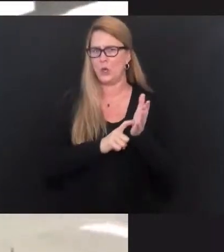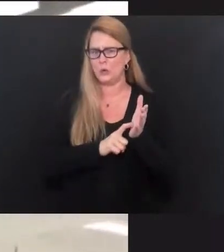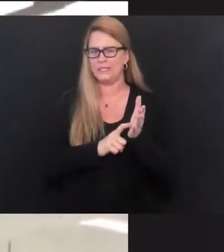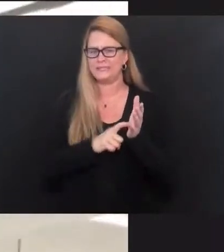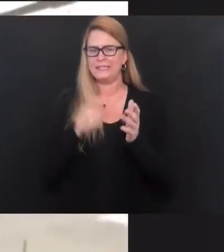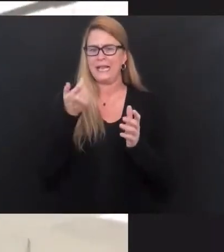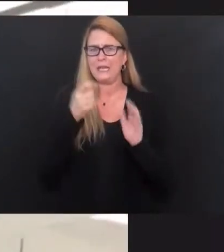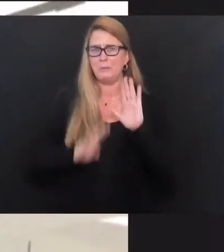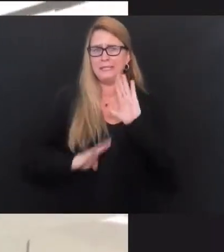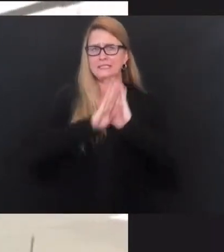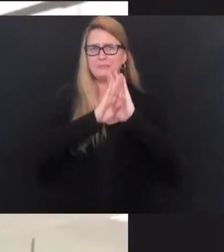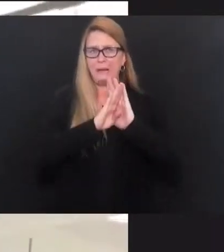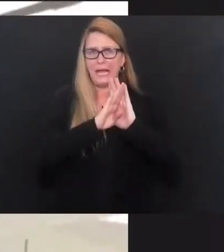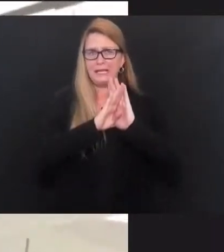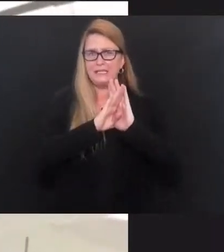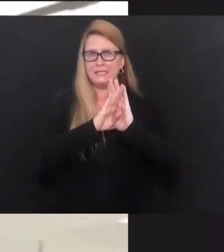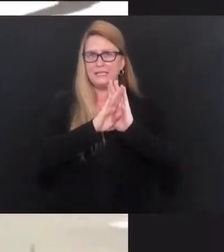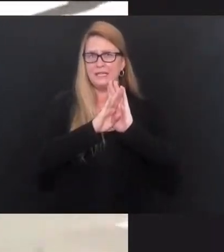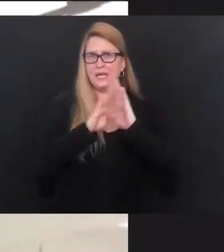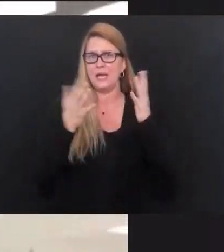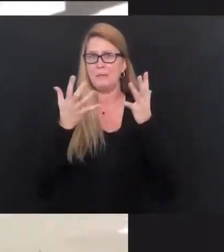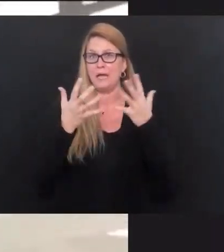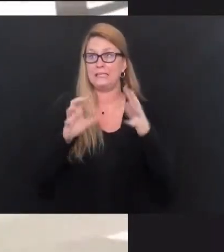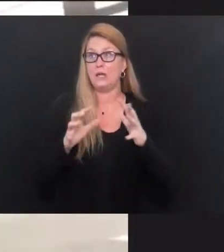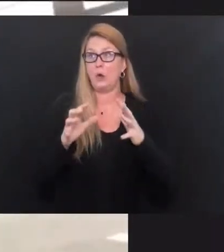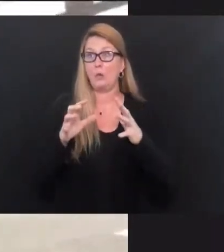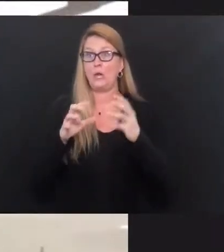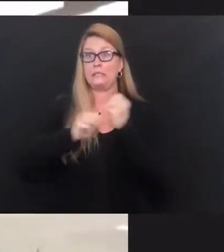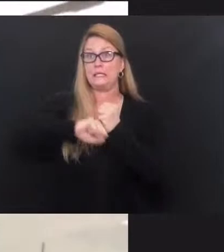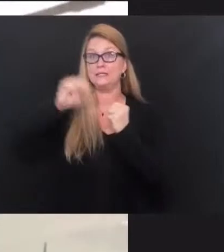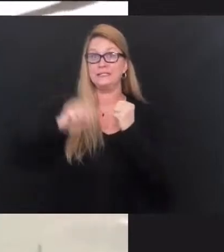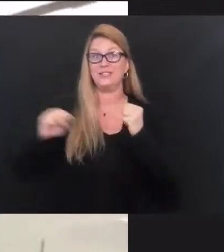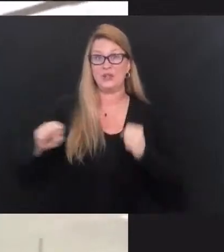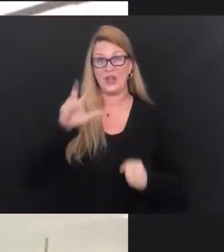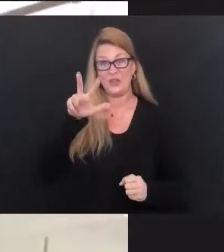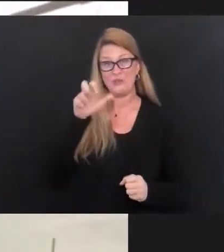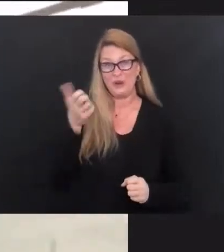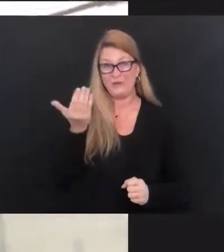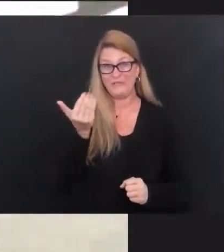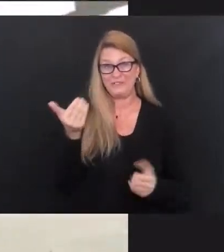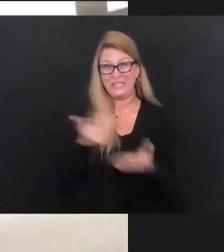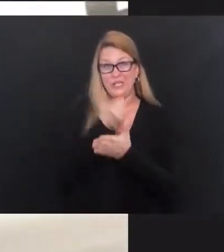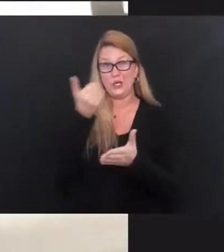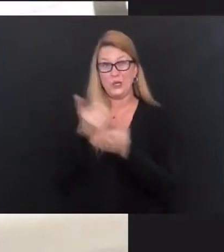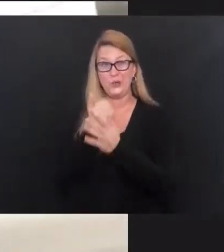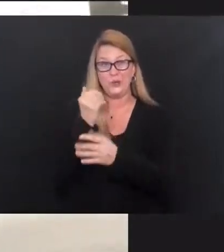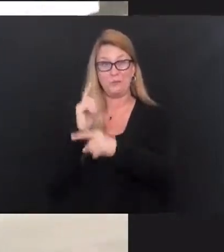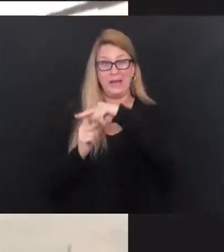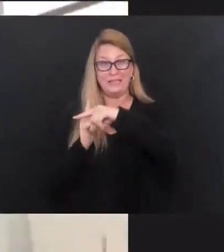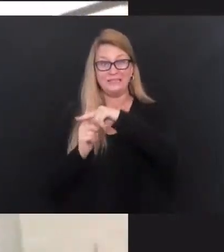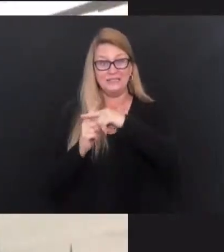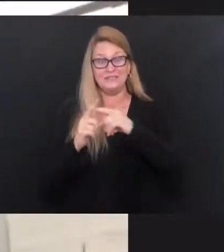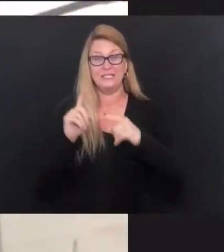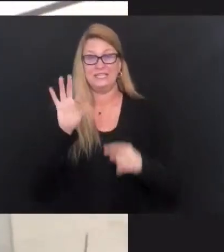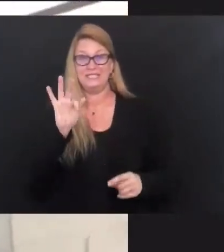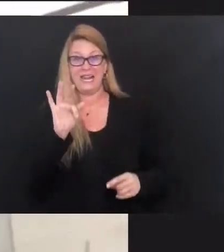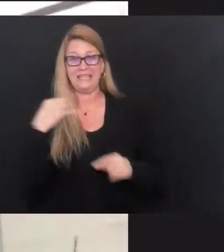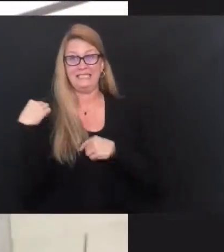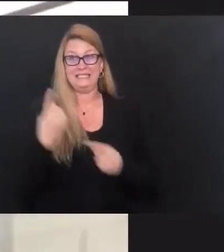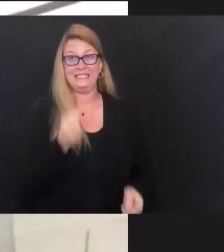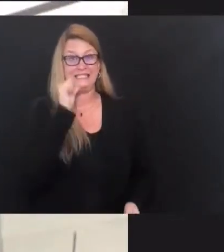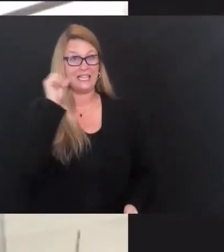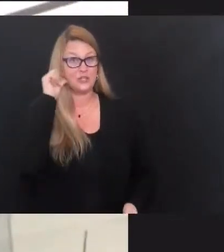spike this morning. I don't want to make, over-exaggerate it, but 315 new cases is a spike, 19 new cases since